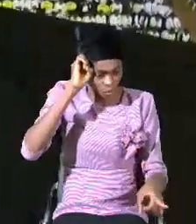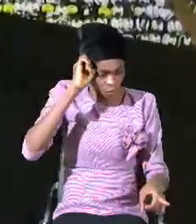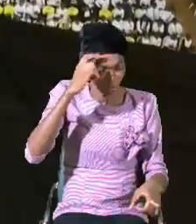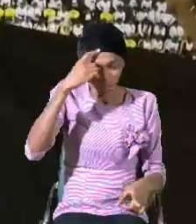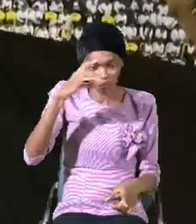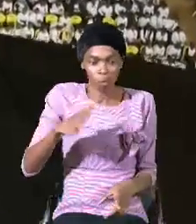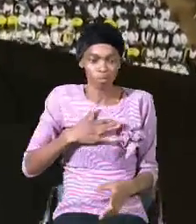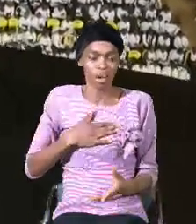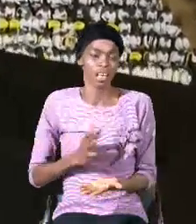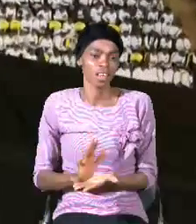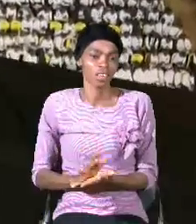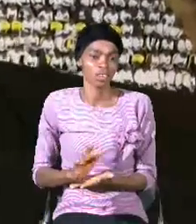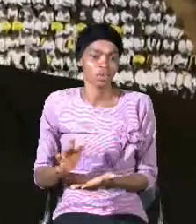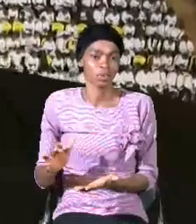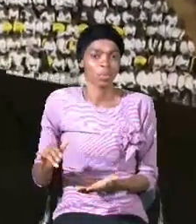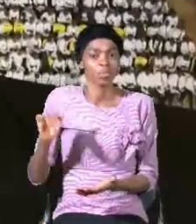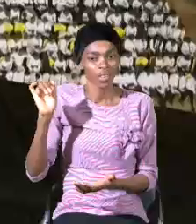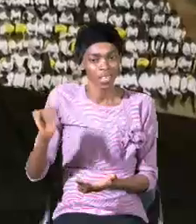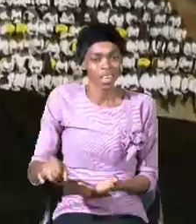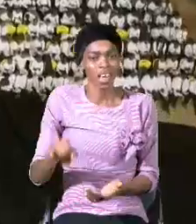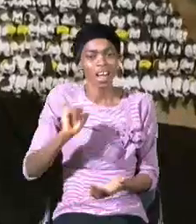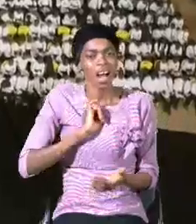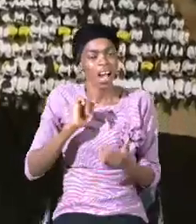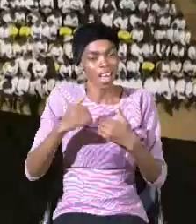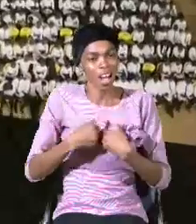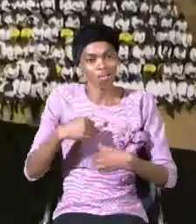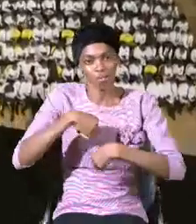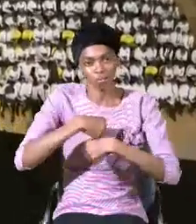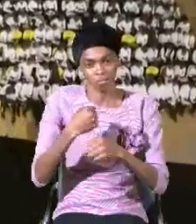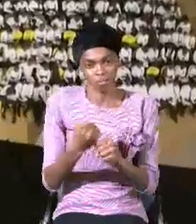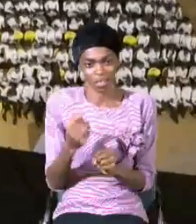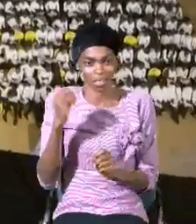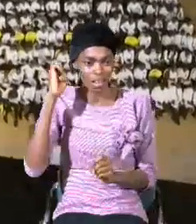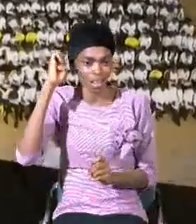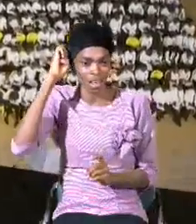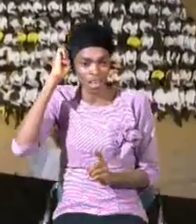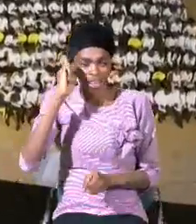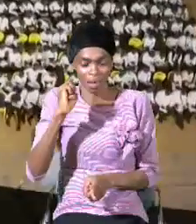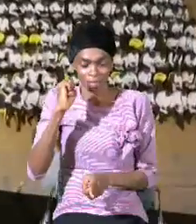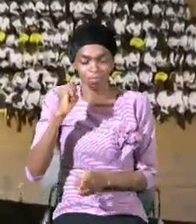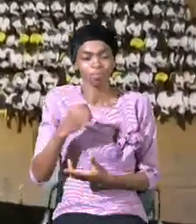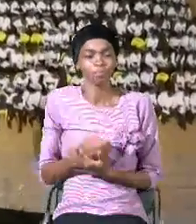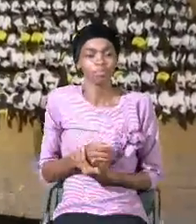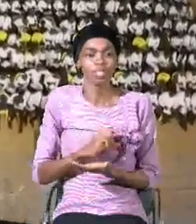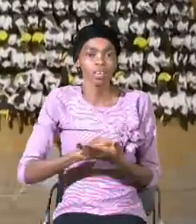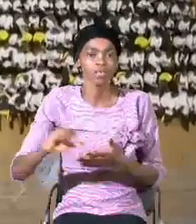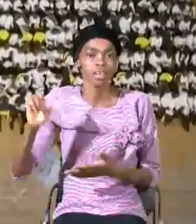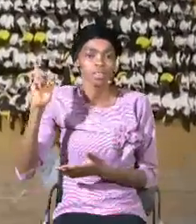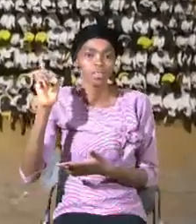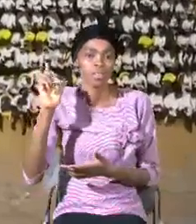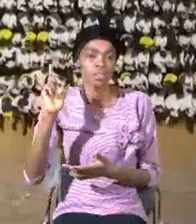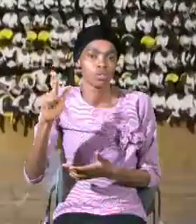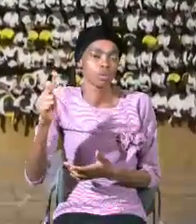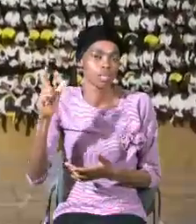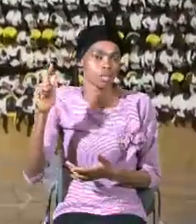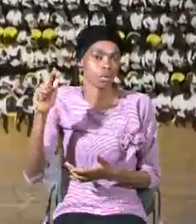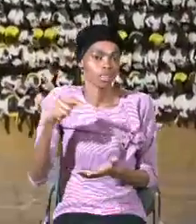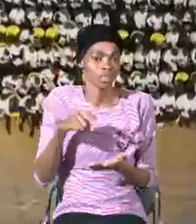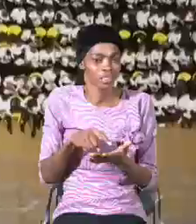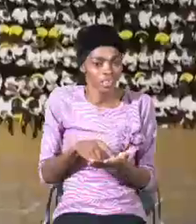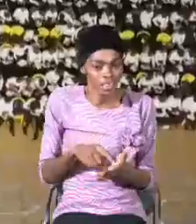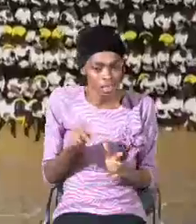him, yea, I have made him. Look at verse 21. In verse 21, he said,